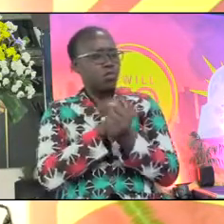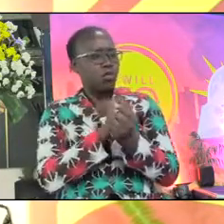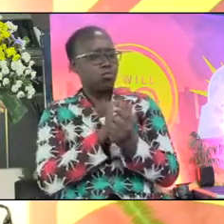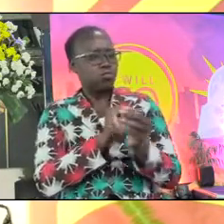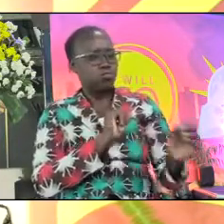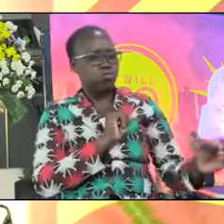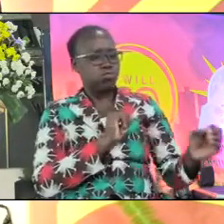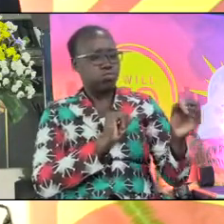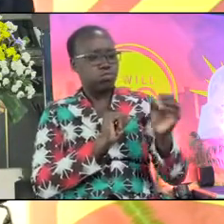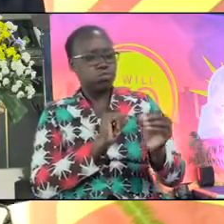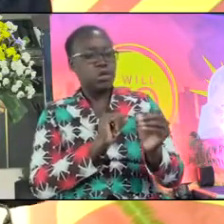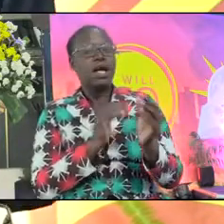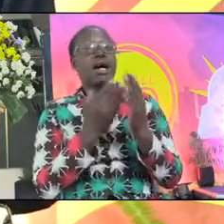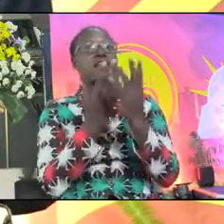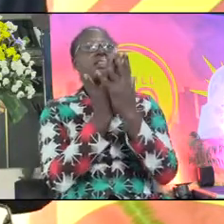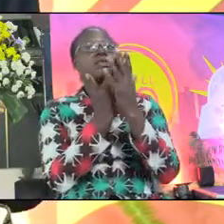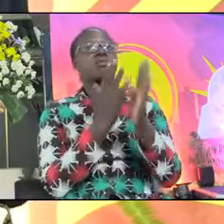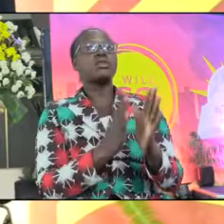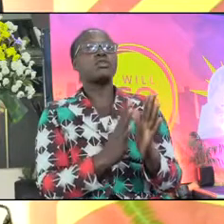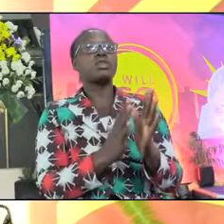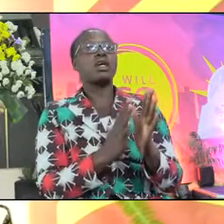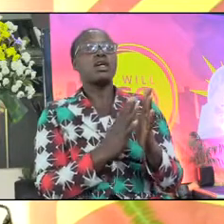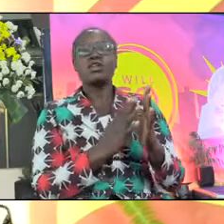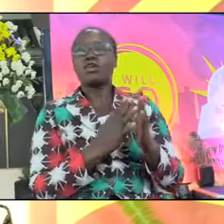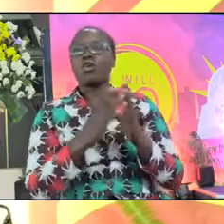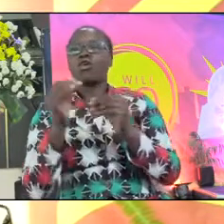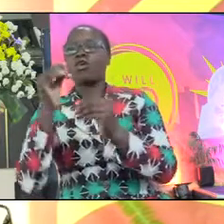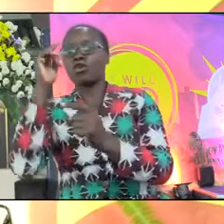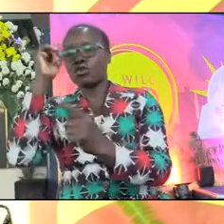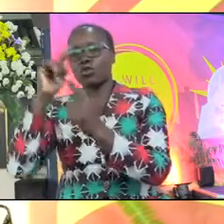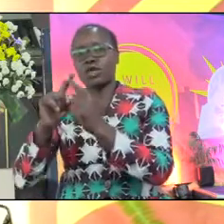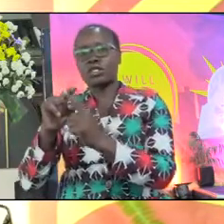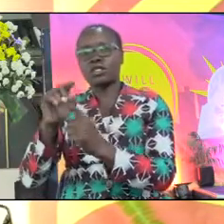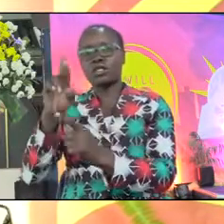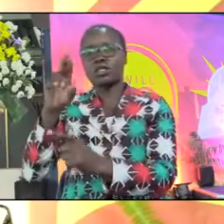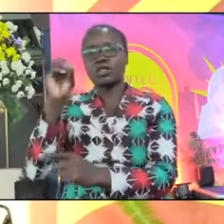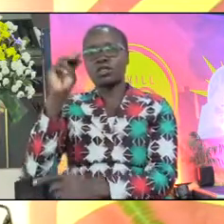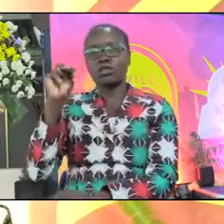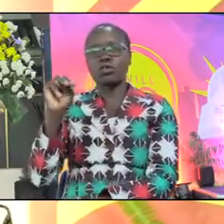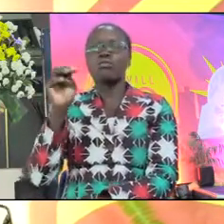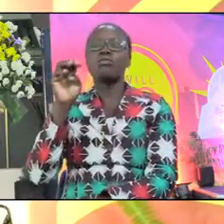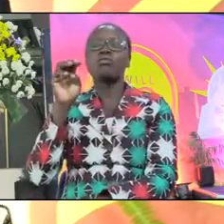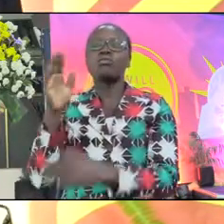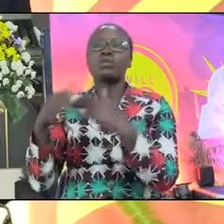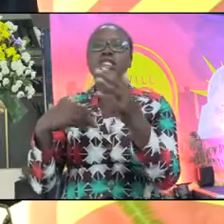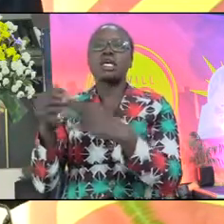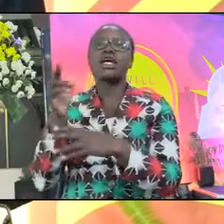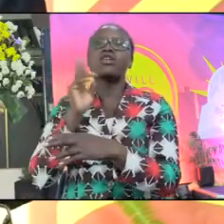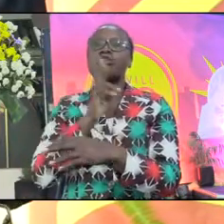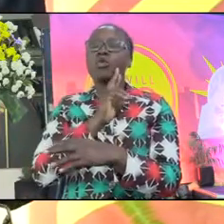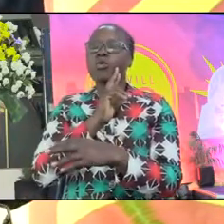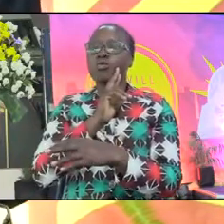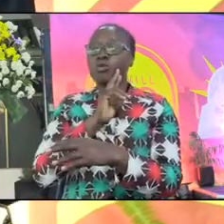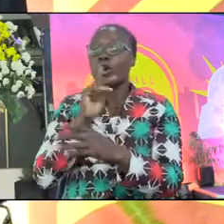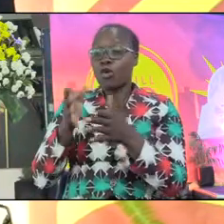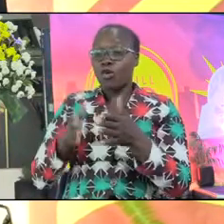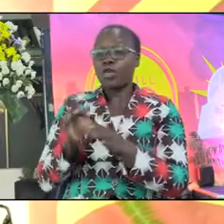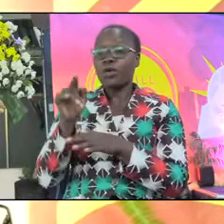placed as a prisoner on a boat heading towards Rome. On the way there,